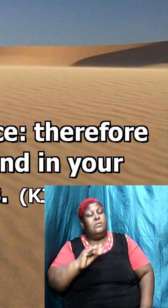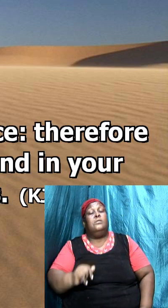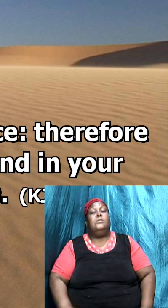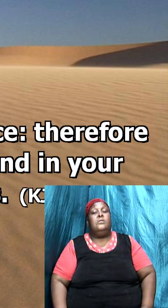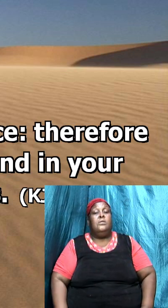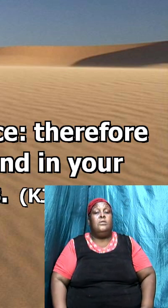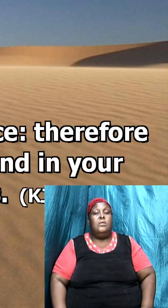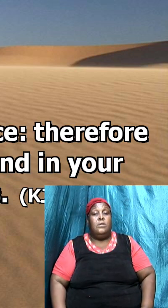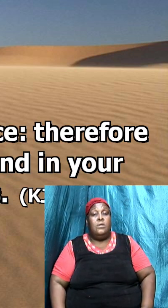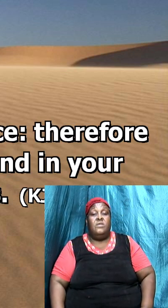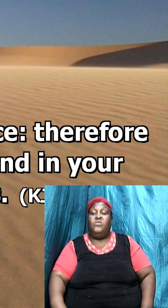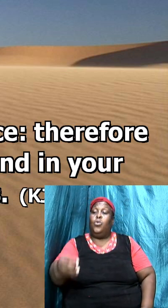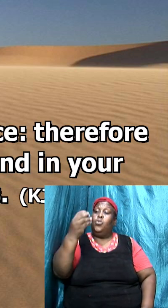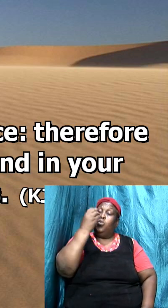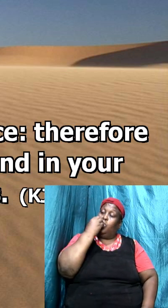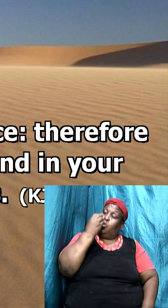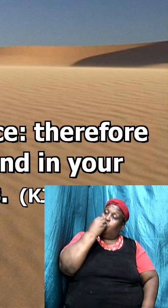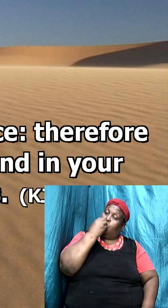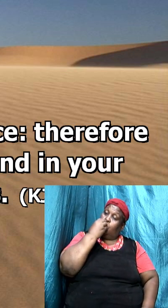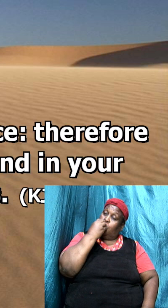If your heat